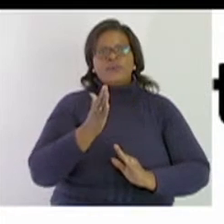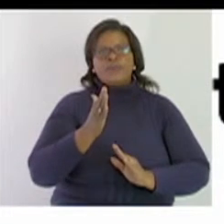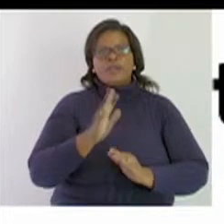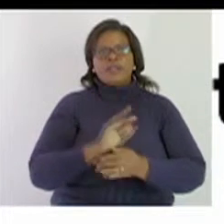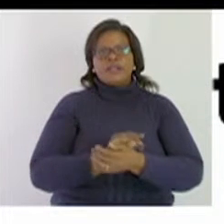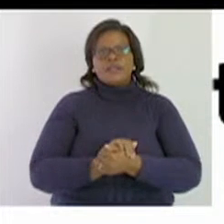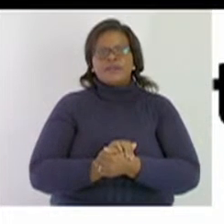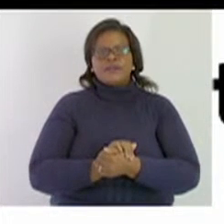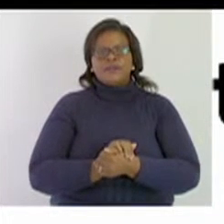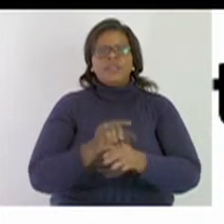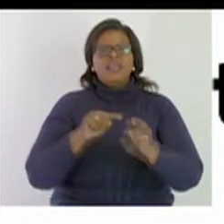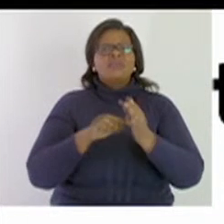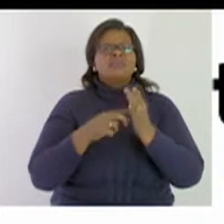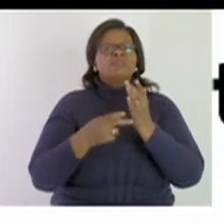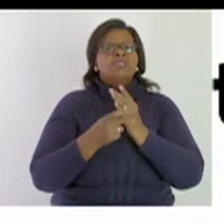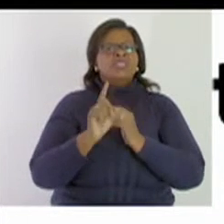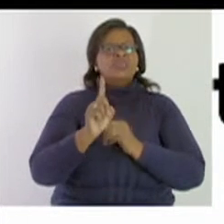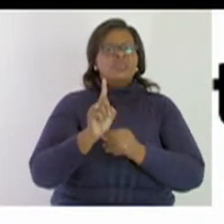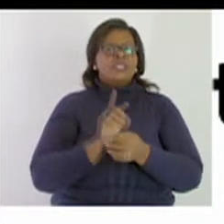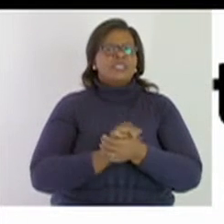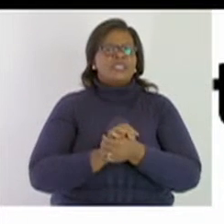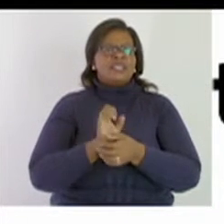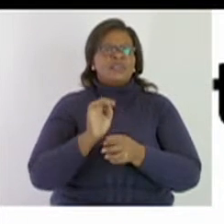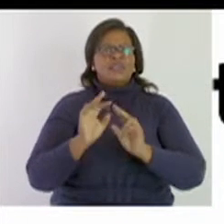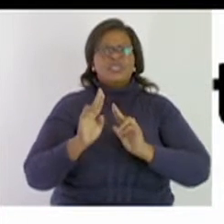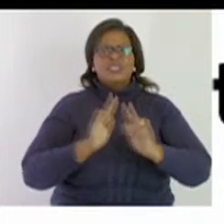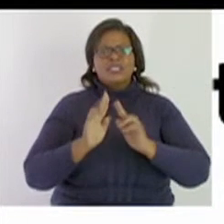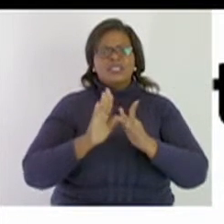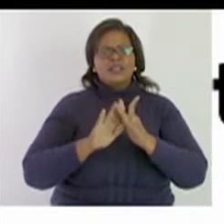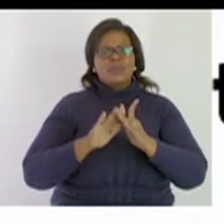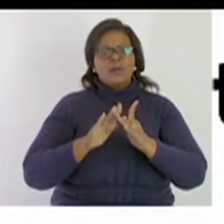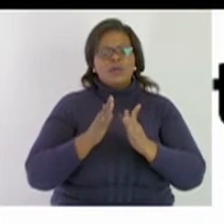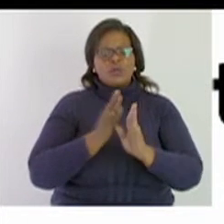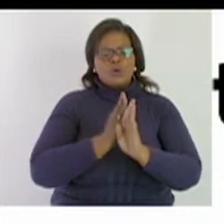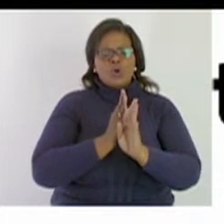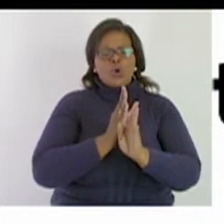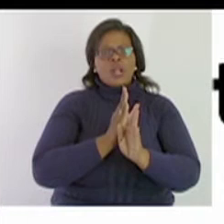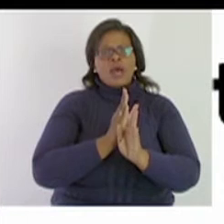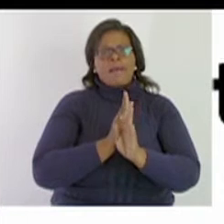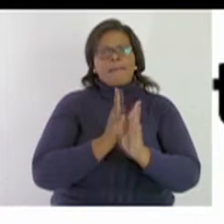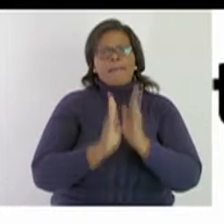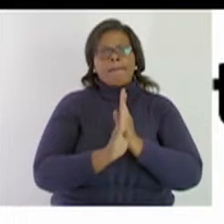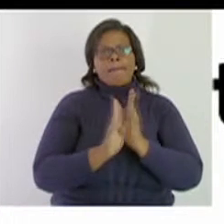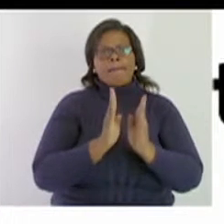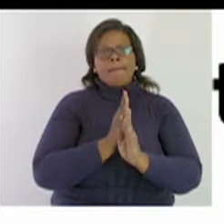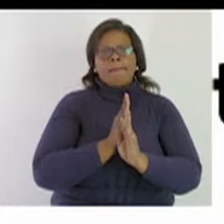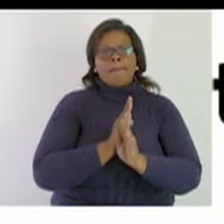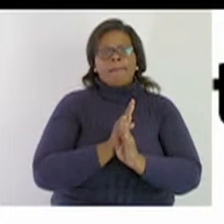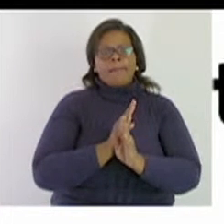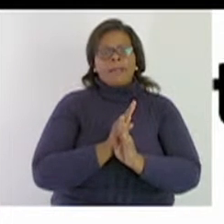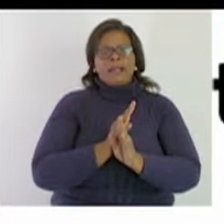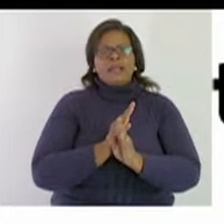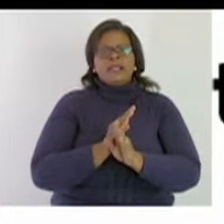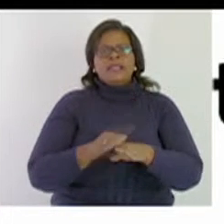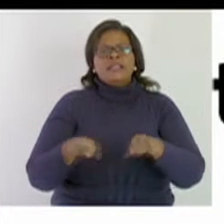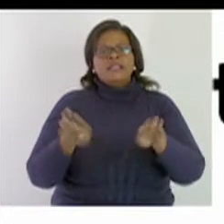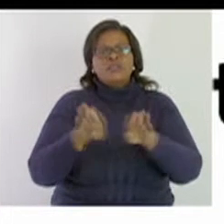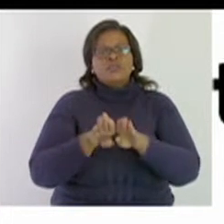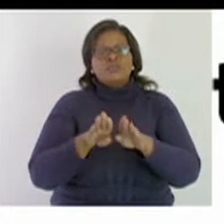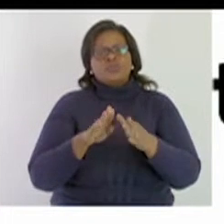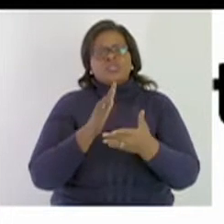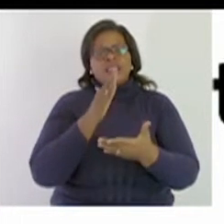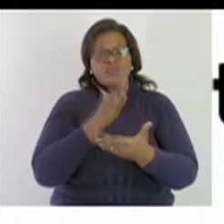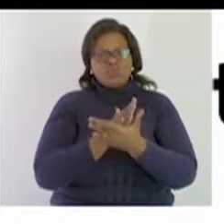What do we mean when we talk about order? It has to do with the fact that things